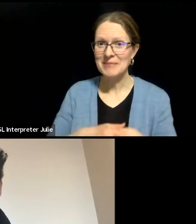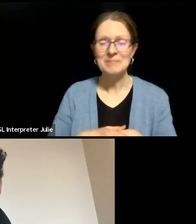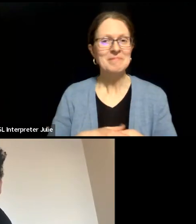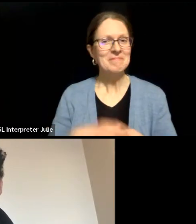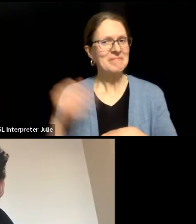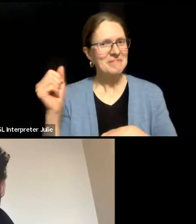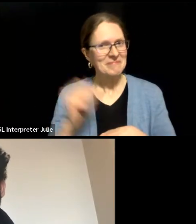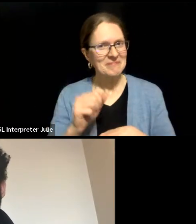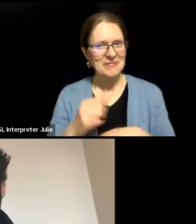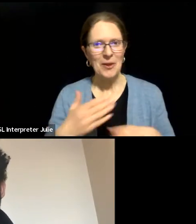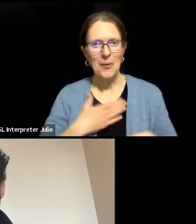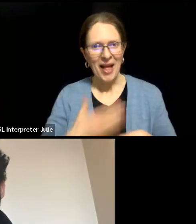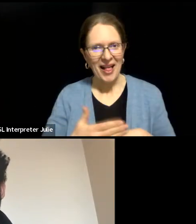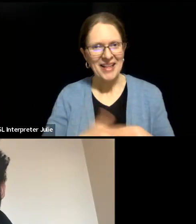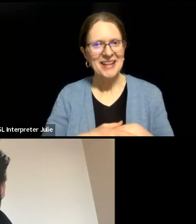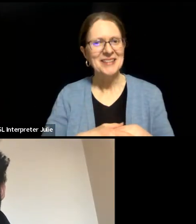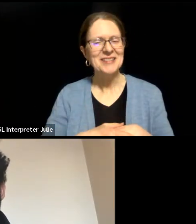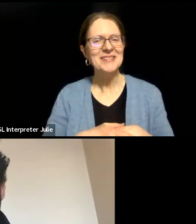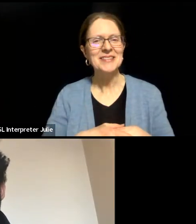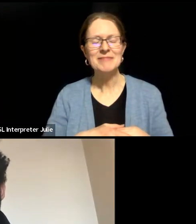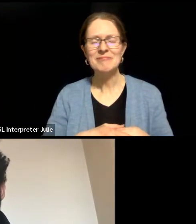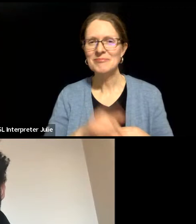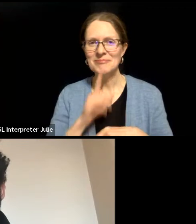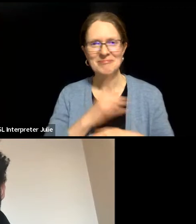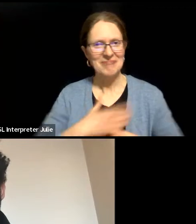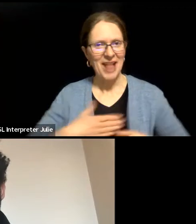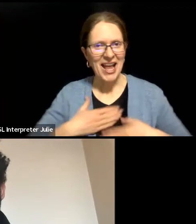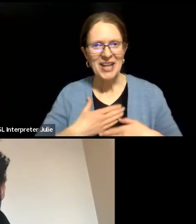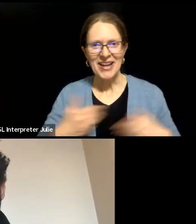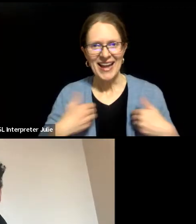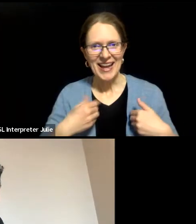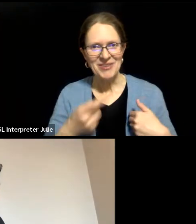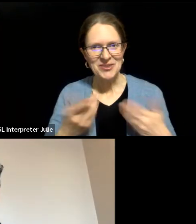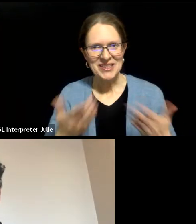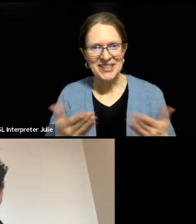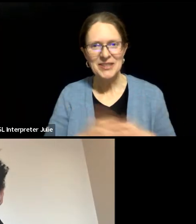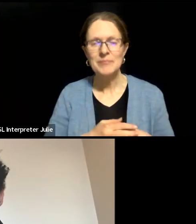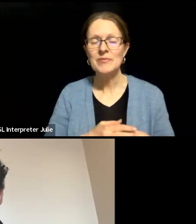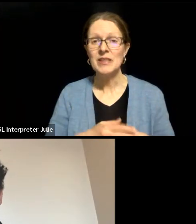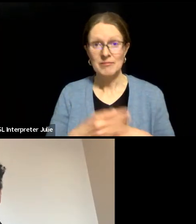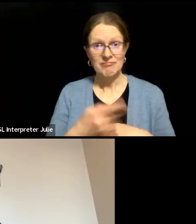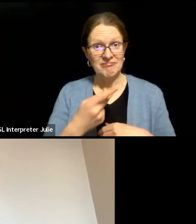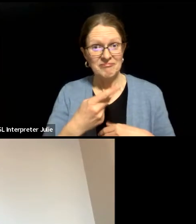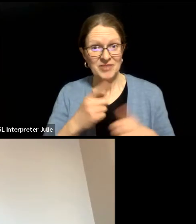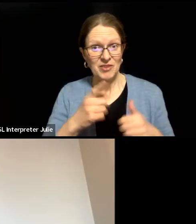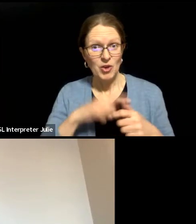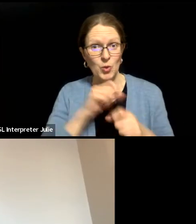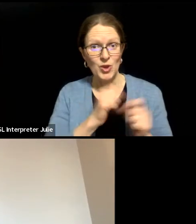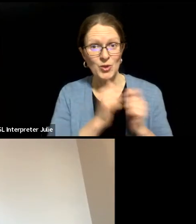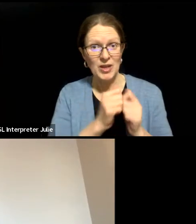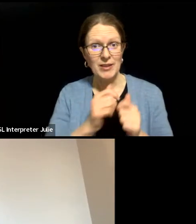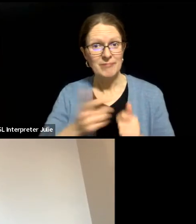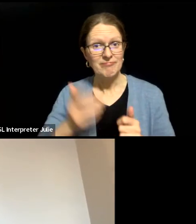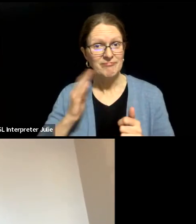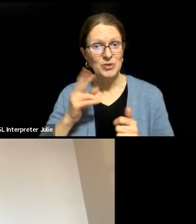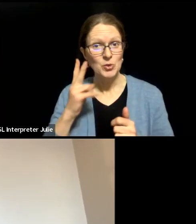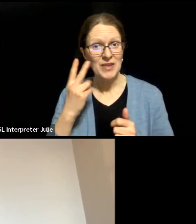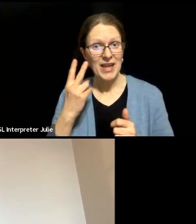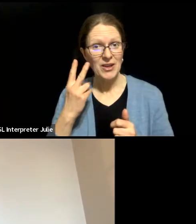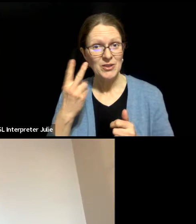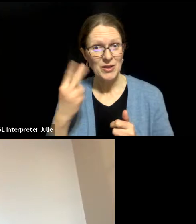you're so welcome. It's always a pleasure. So we first worked together back in 2018, and I think we